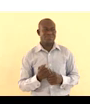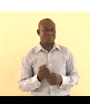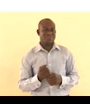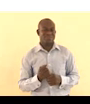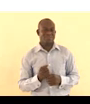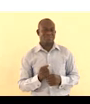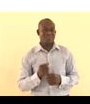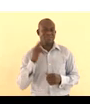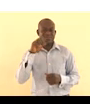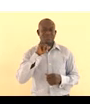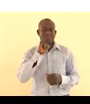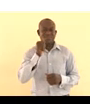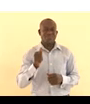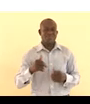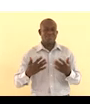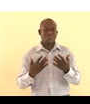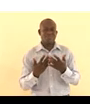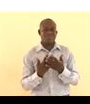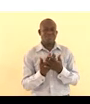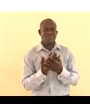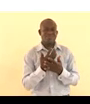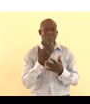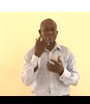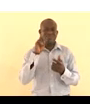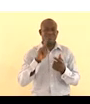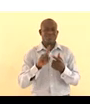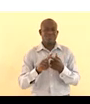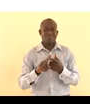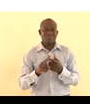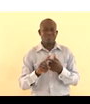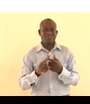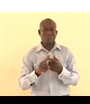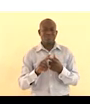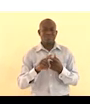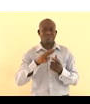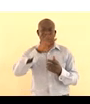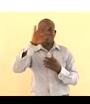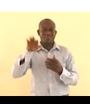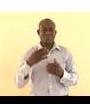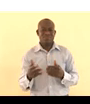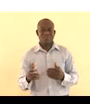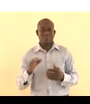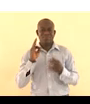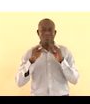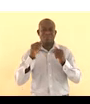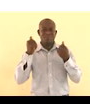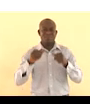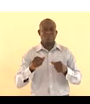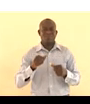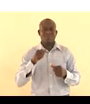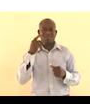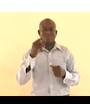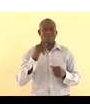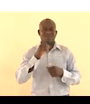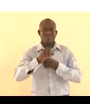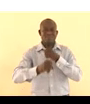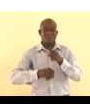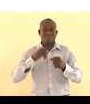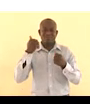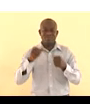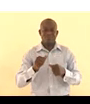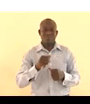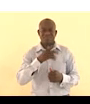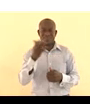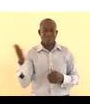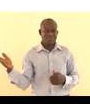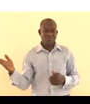local people. He was not immune to any of these. So if any of us suffers any of these, we are in good